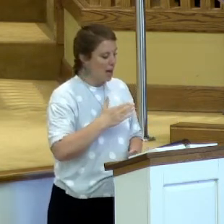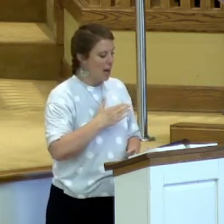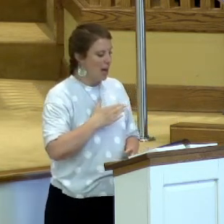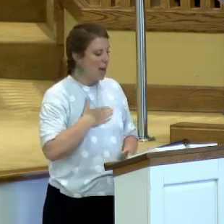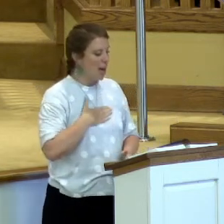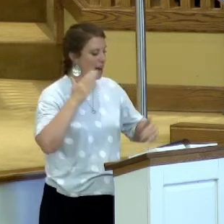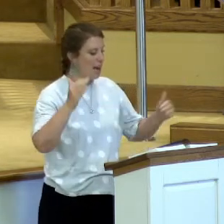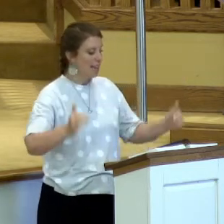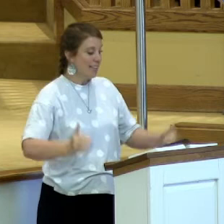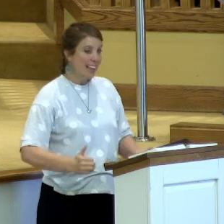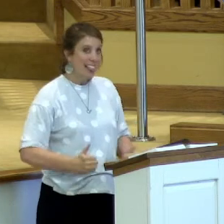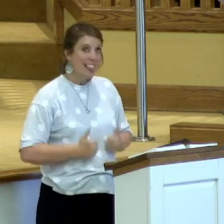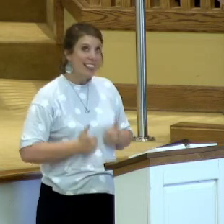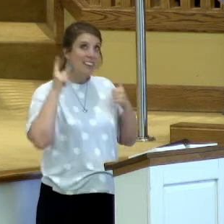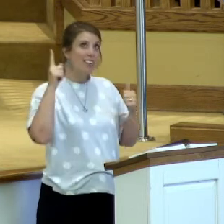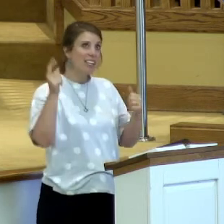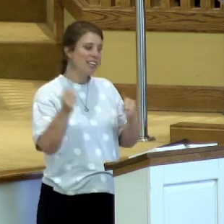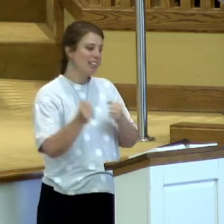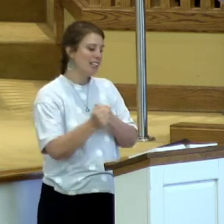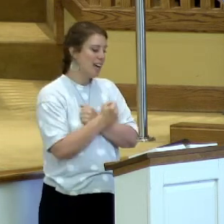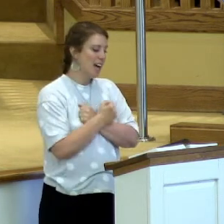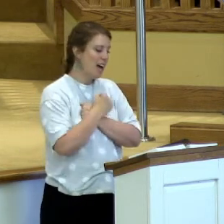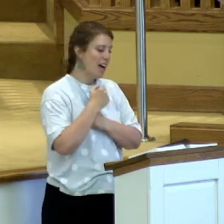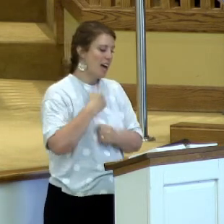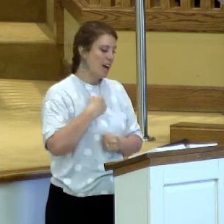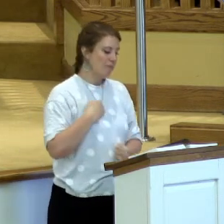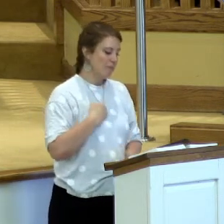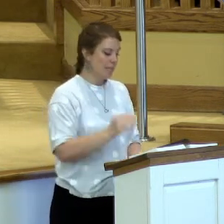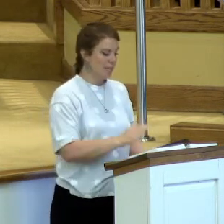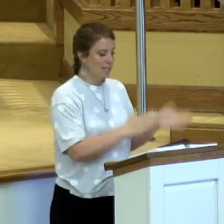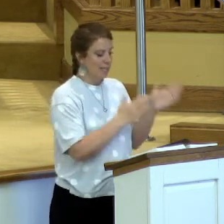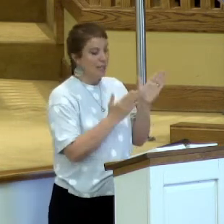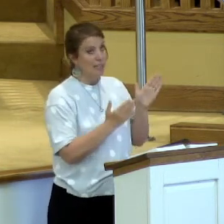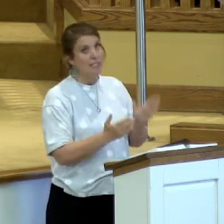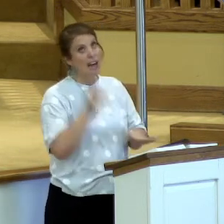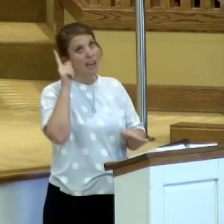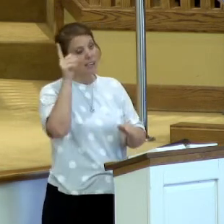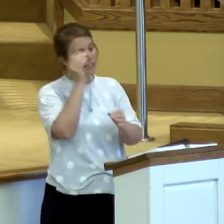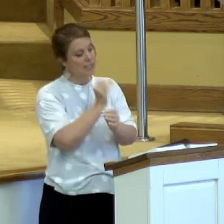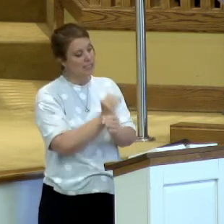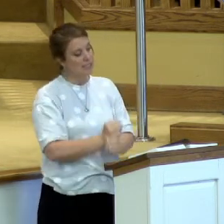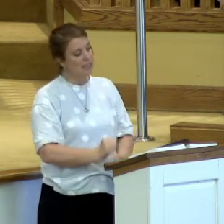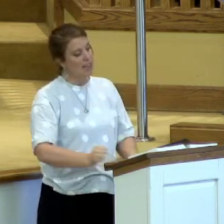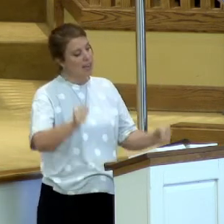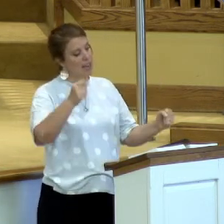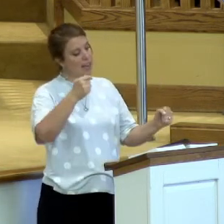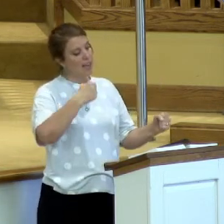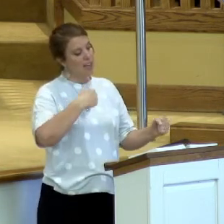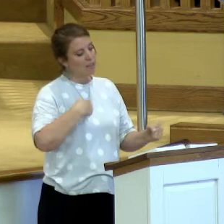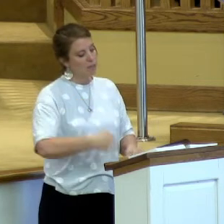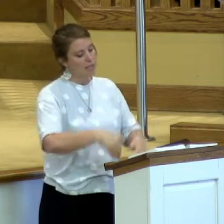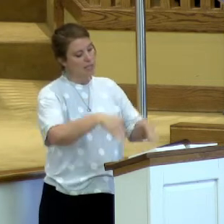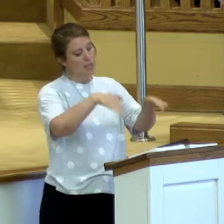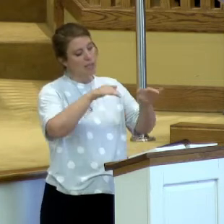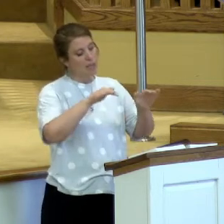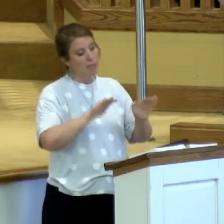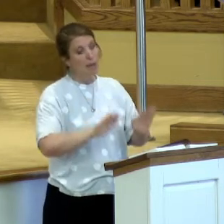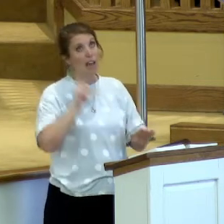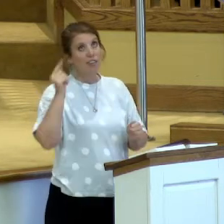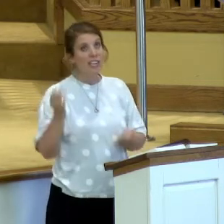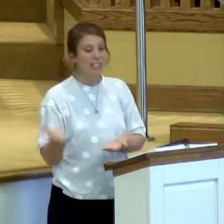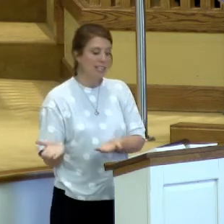is mine. Living he loved me, dying he saved